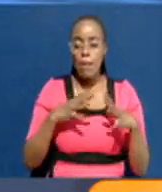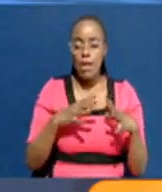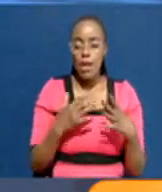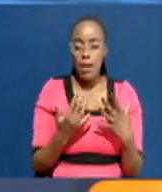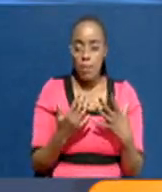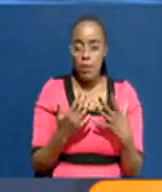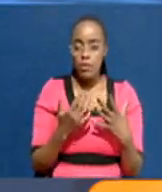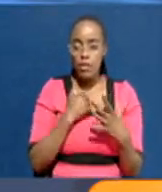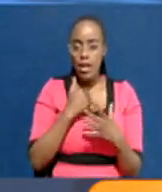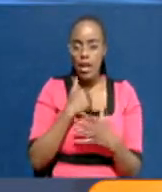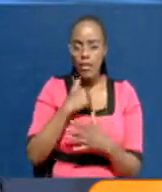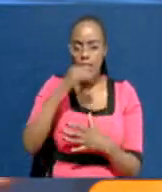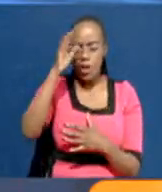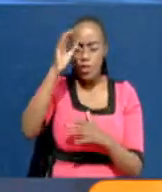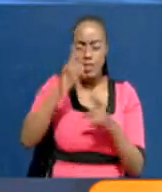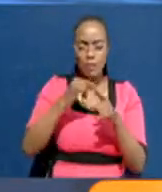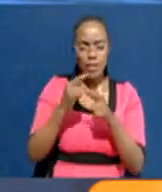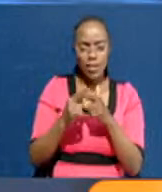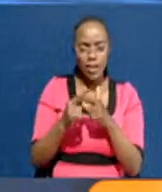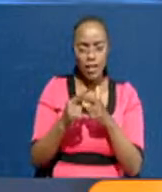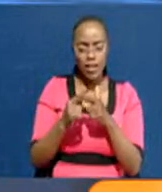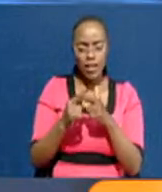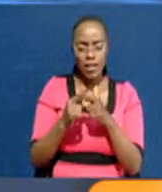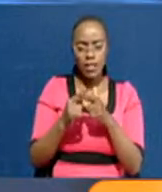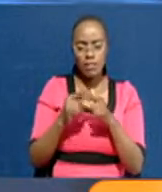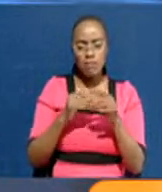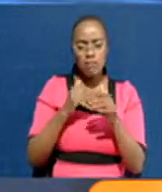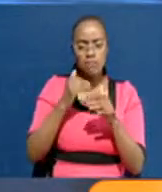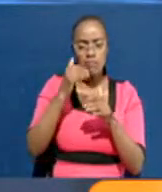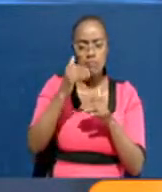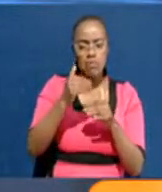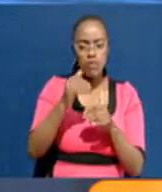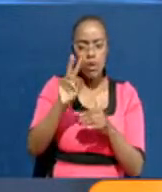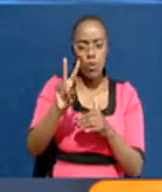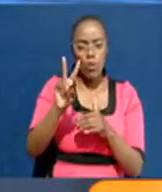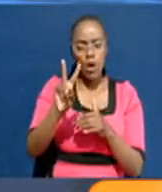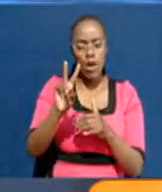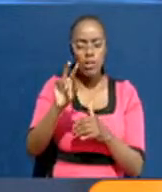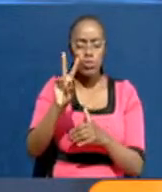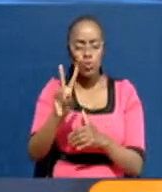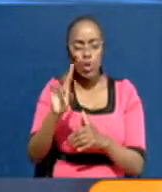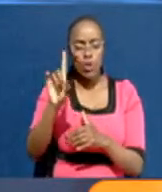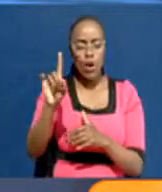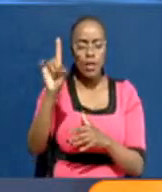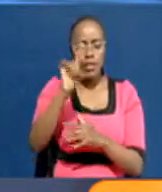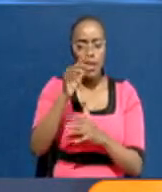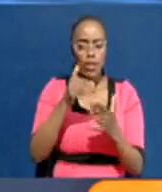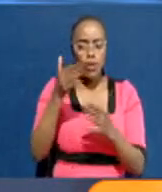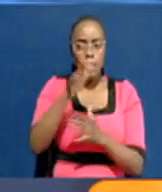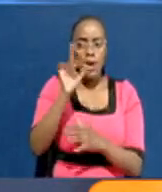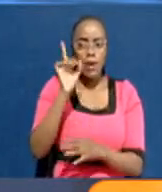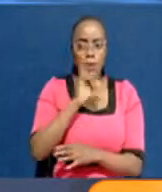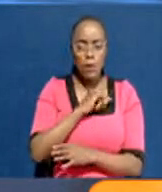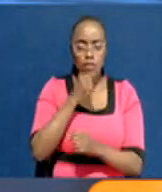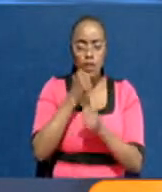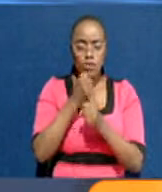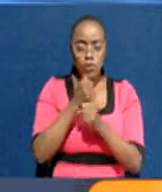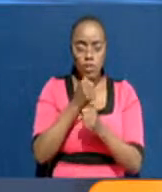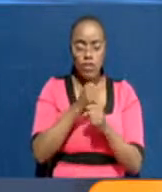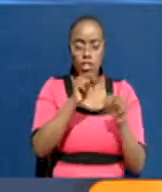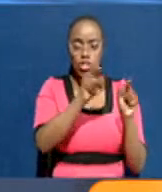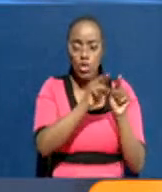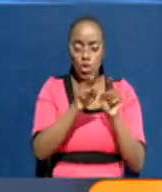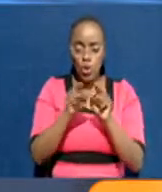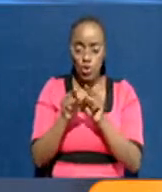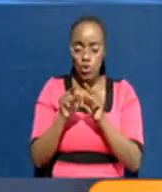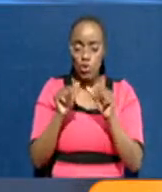their transactions and then load back in a day or two. So really, I think the pricing has been revised. We are sensitive to it.